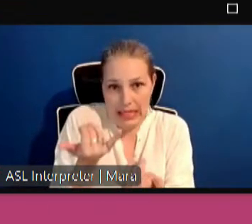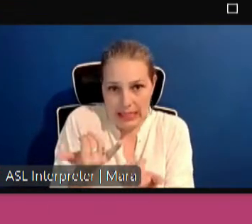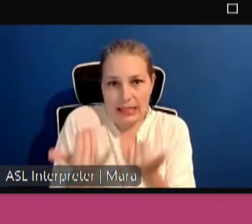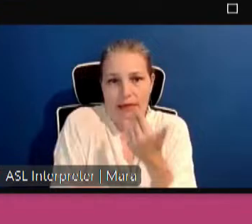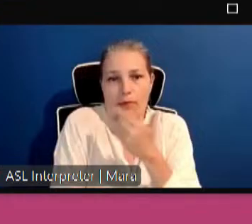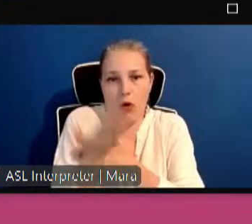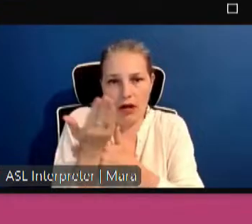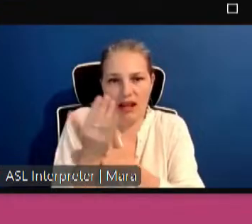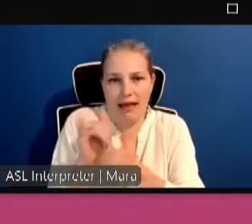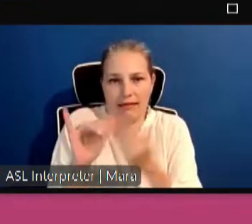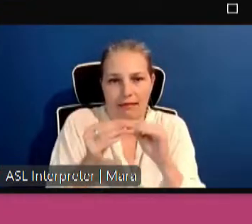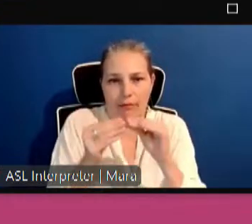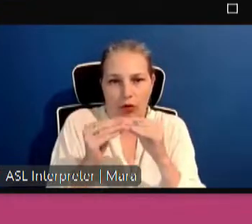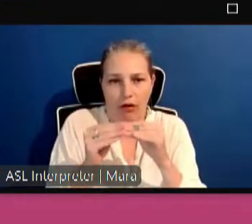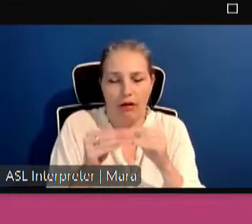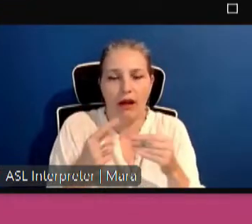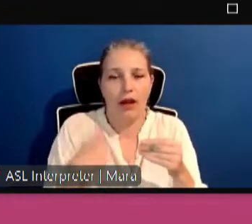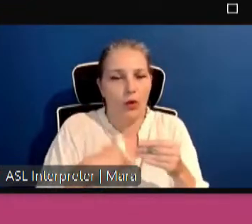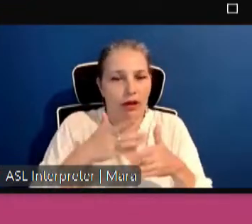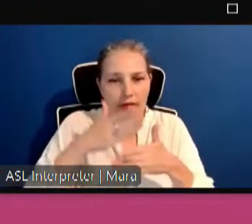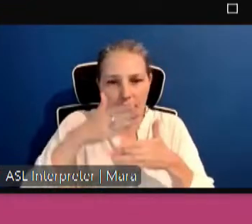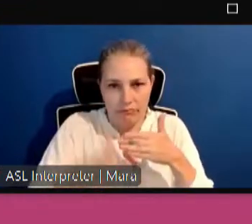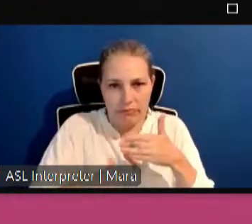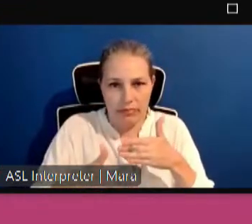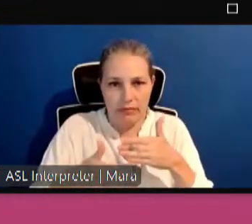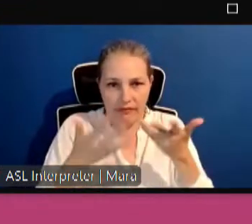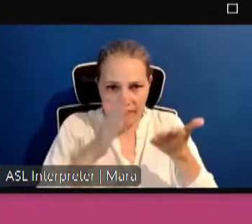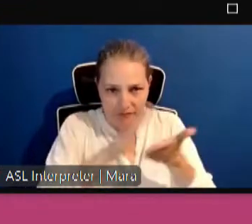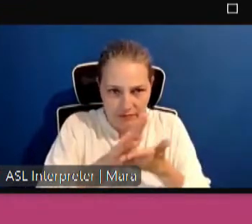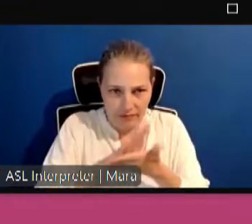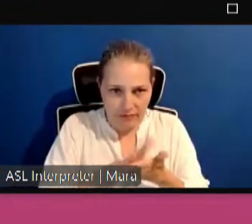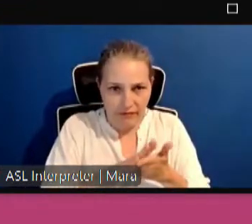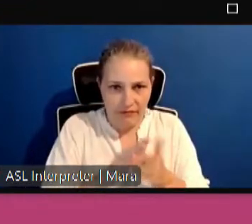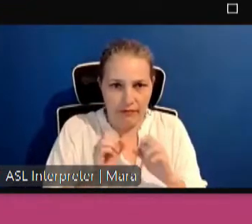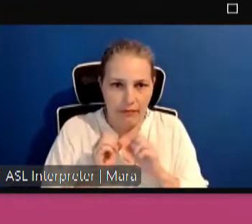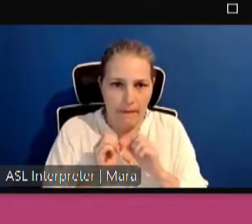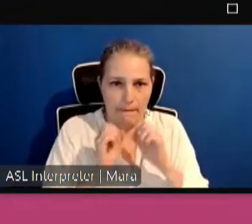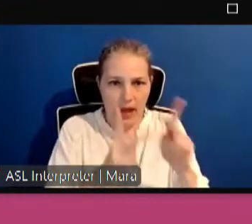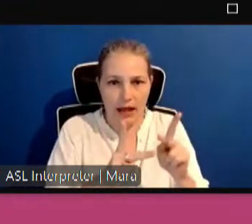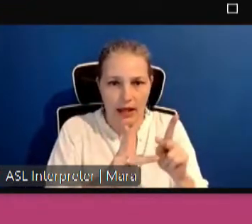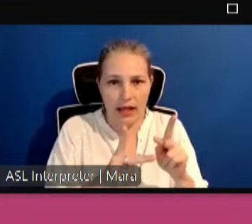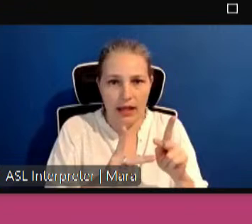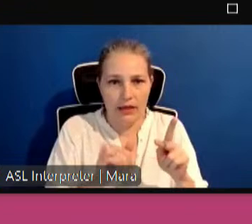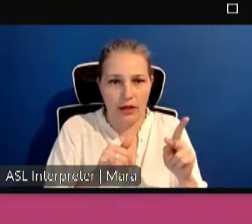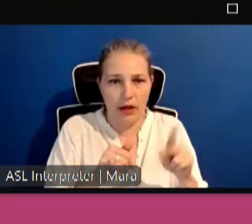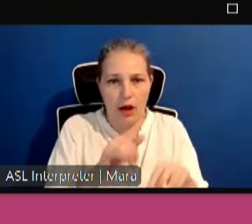we have completed and returned the right of entry back to the county for